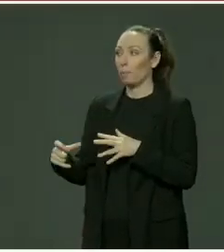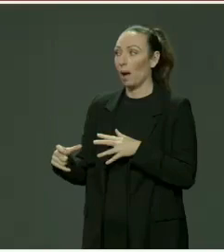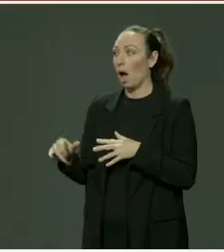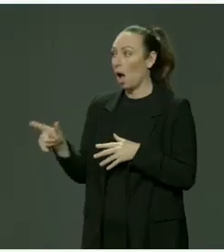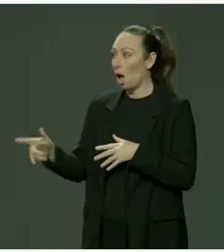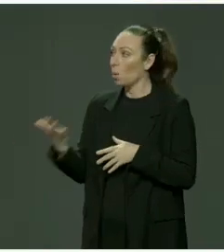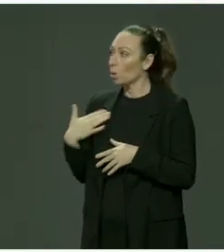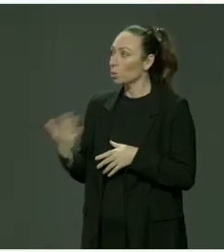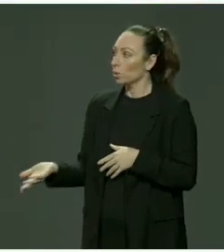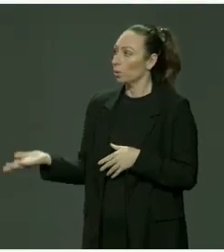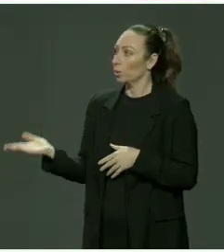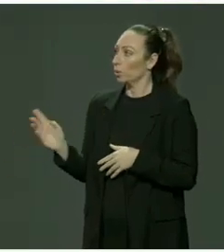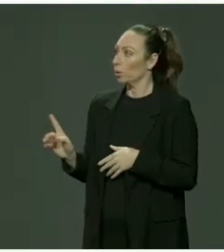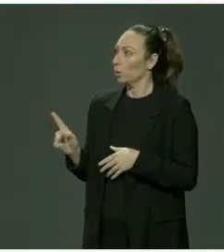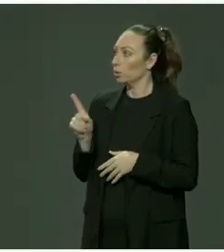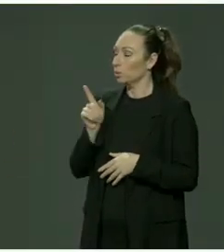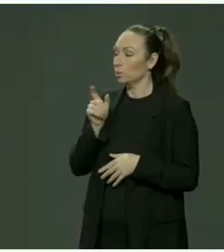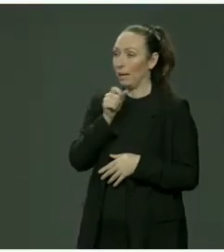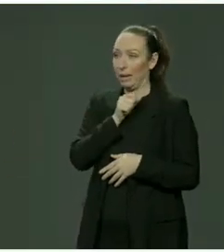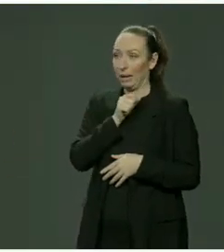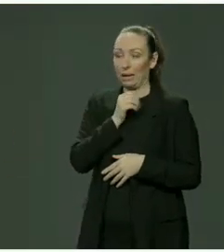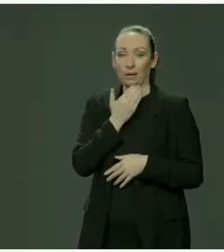Colin.